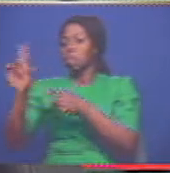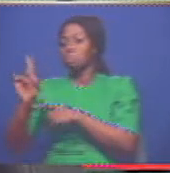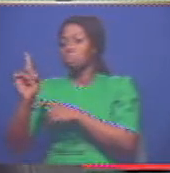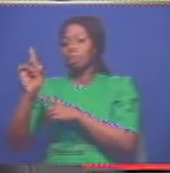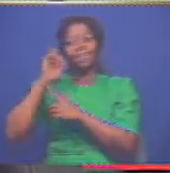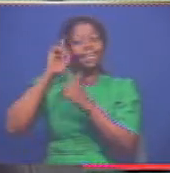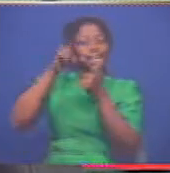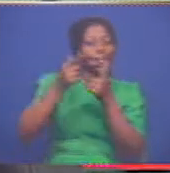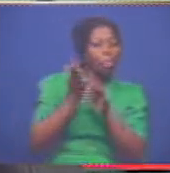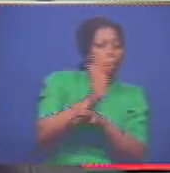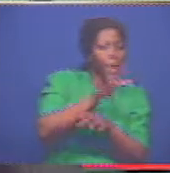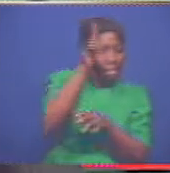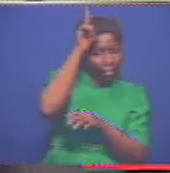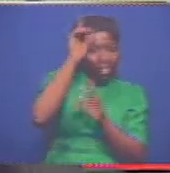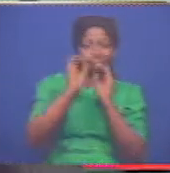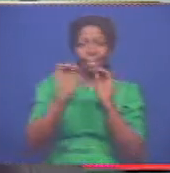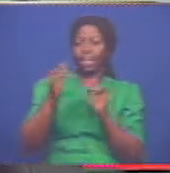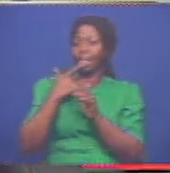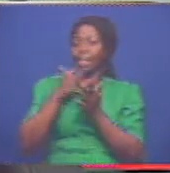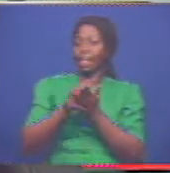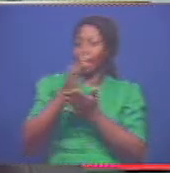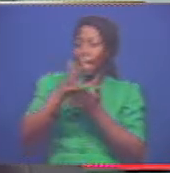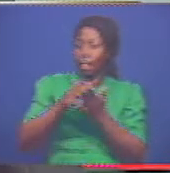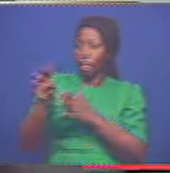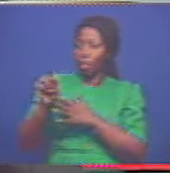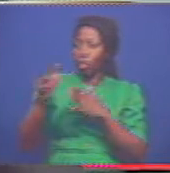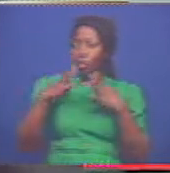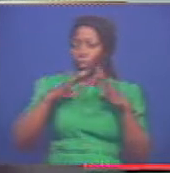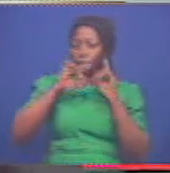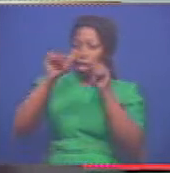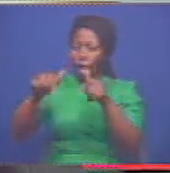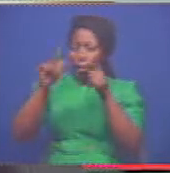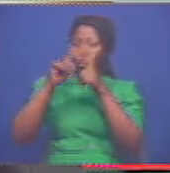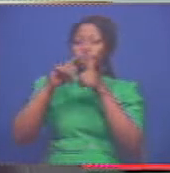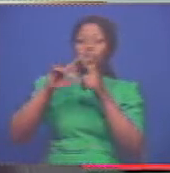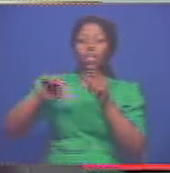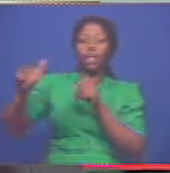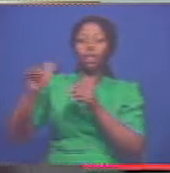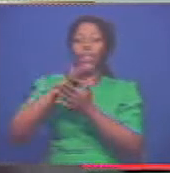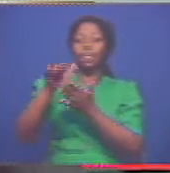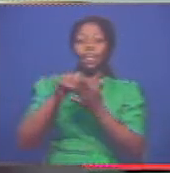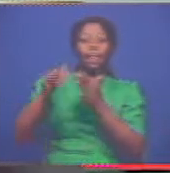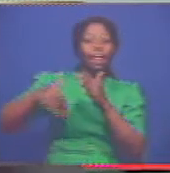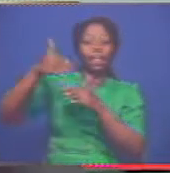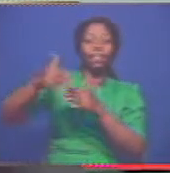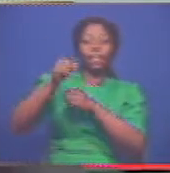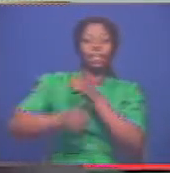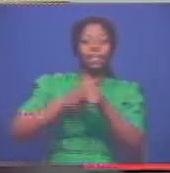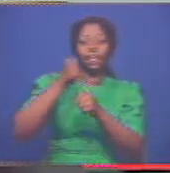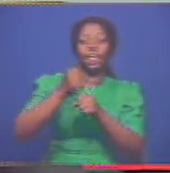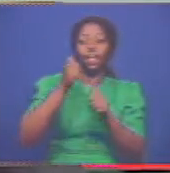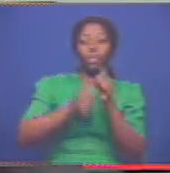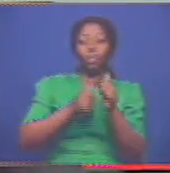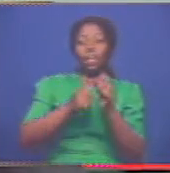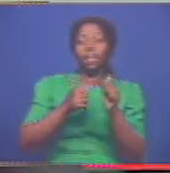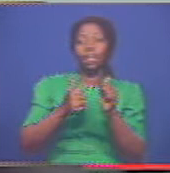village. They say about 500,000 people come to our urban centers every year, which puts a lot of